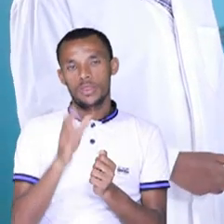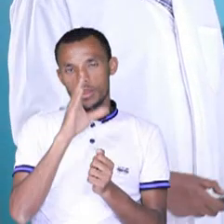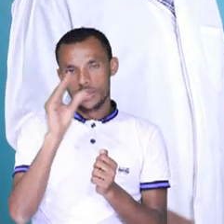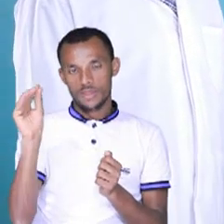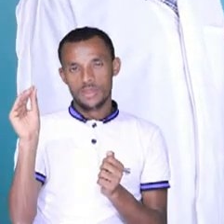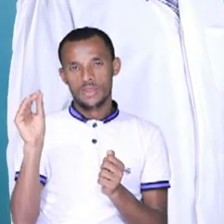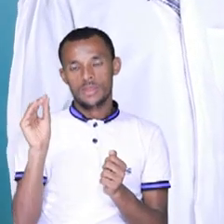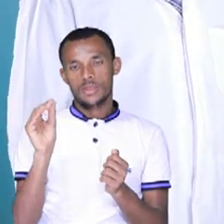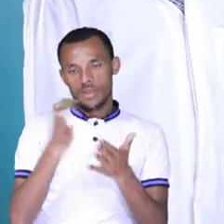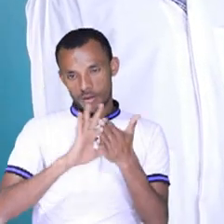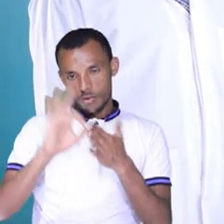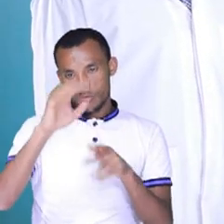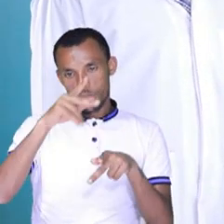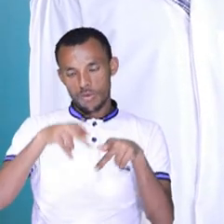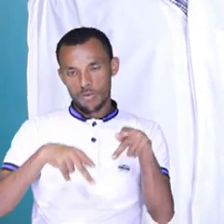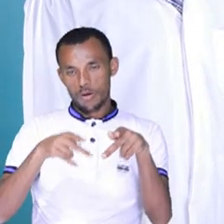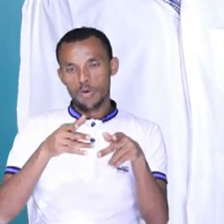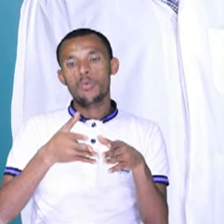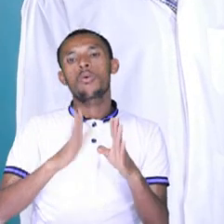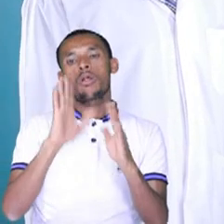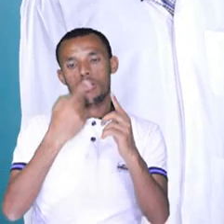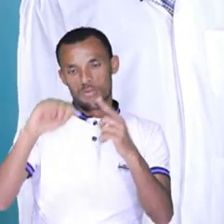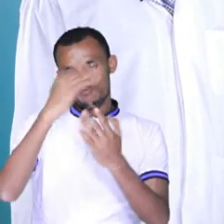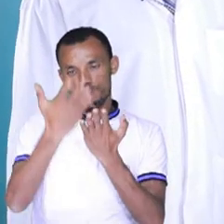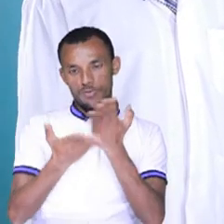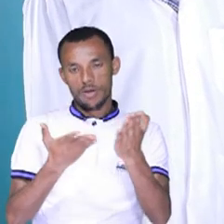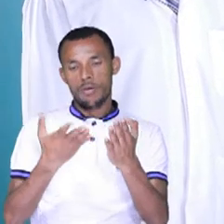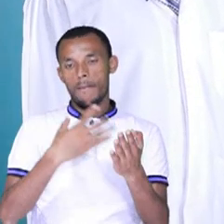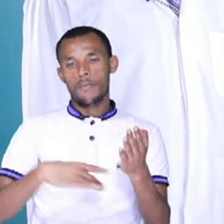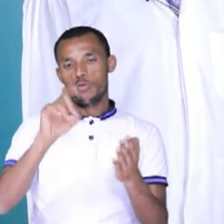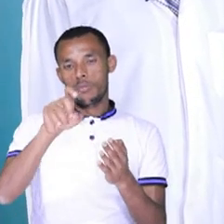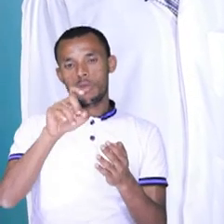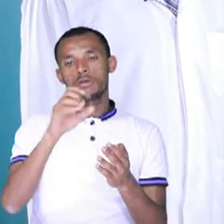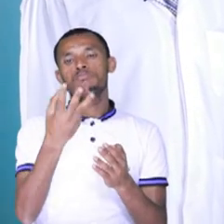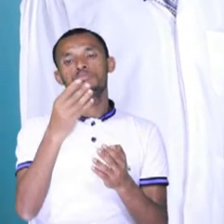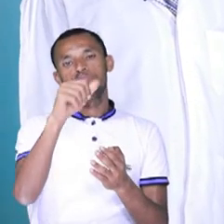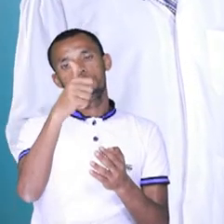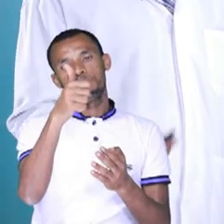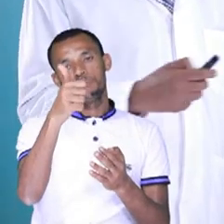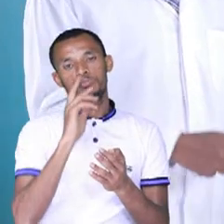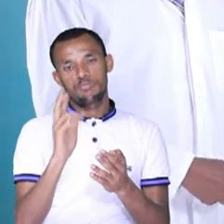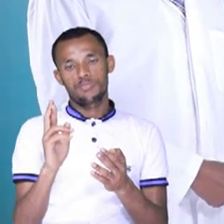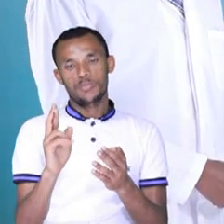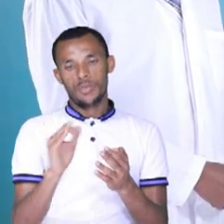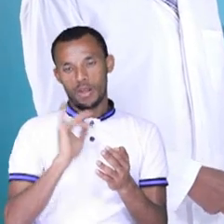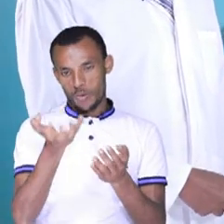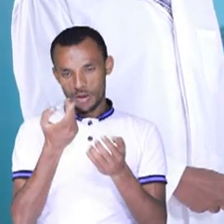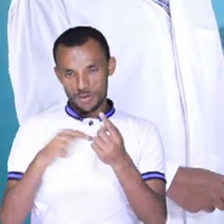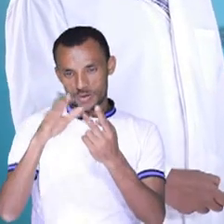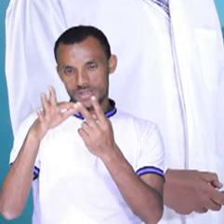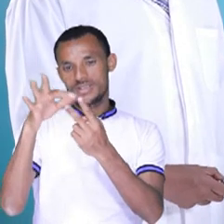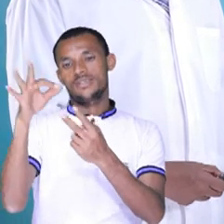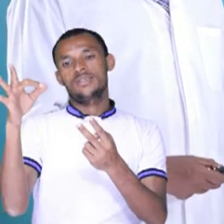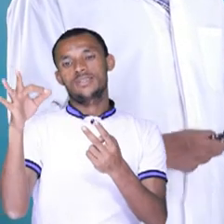And number of people willing to serve as a member of a committee was given 10. And I want to